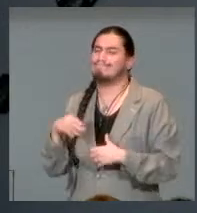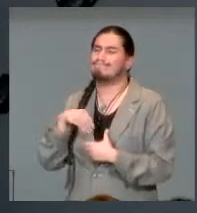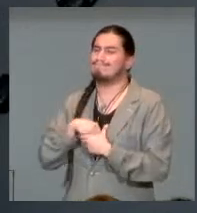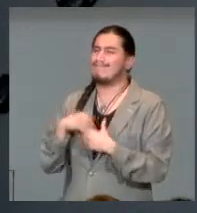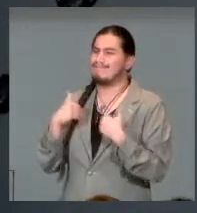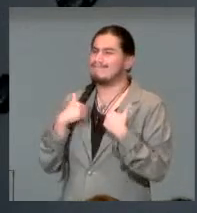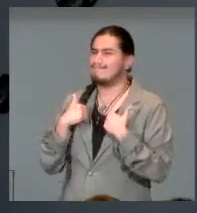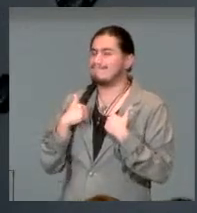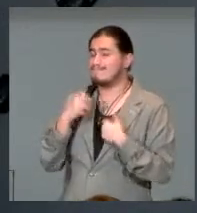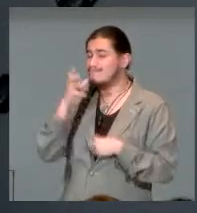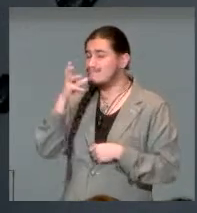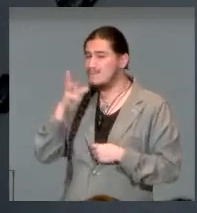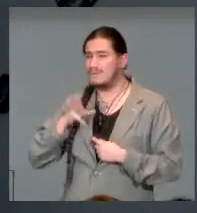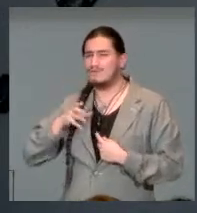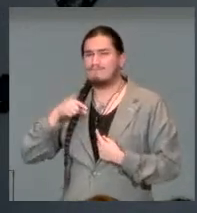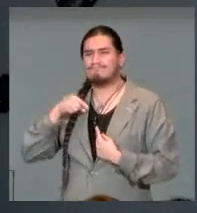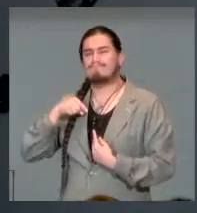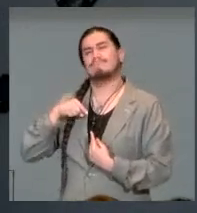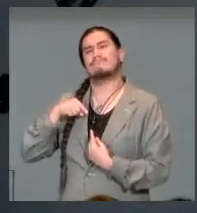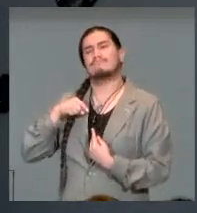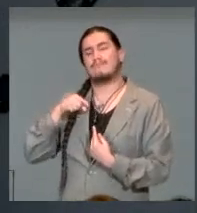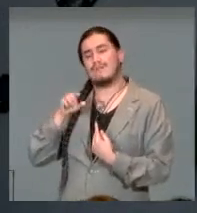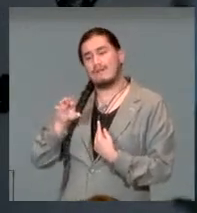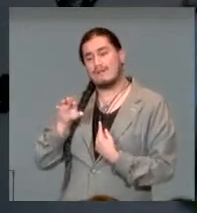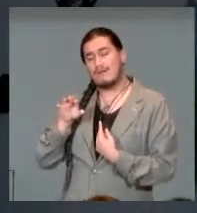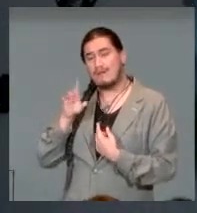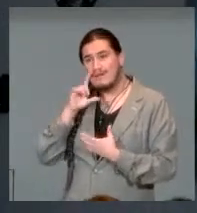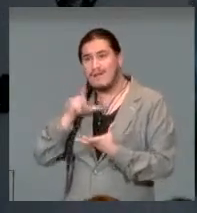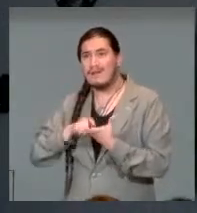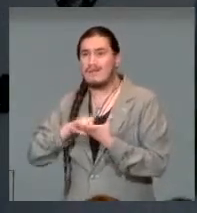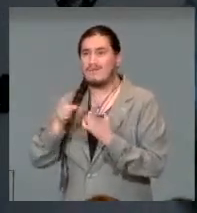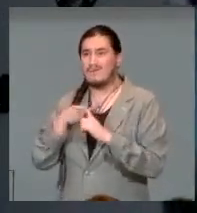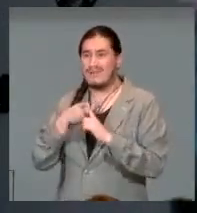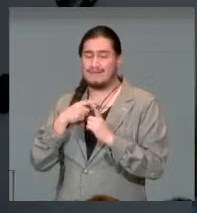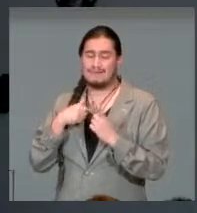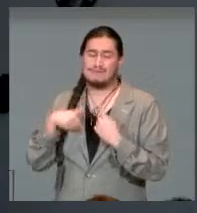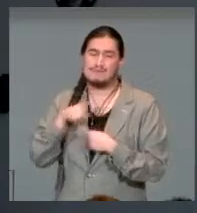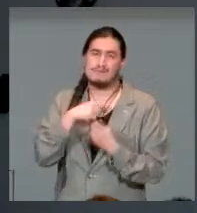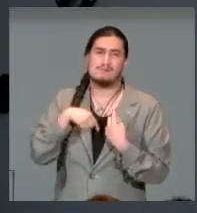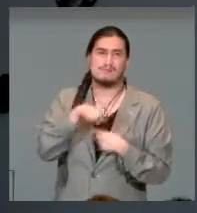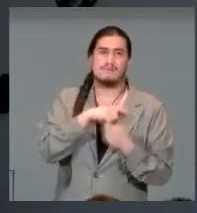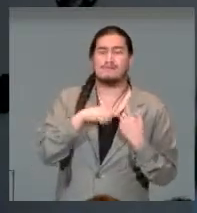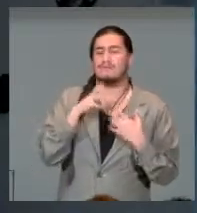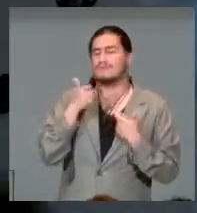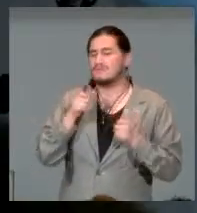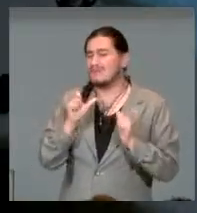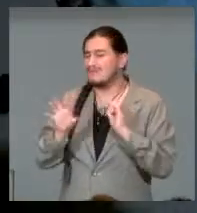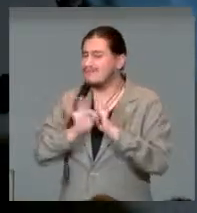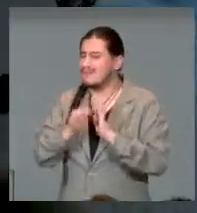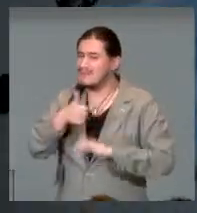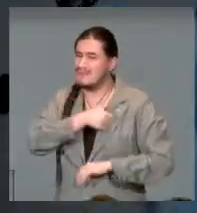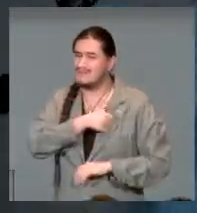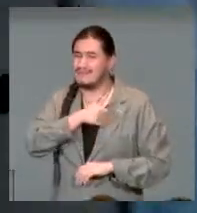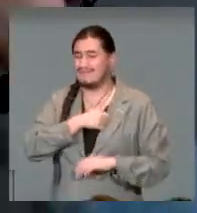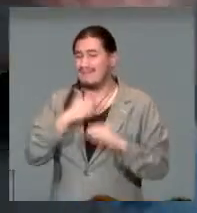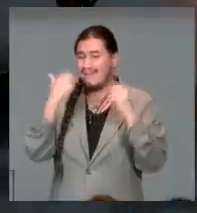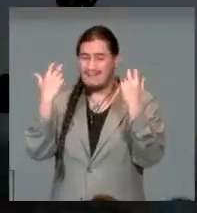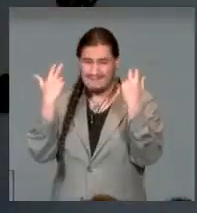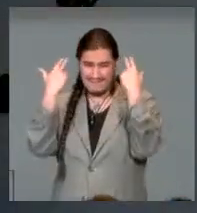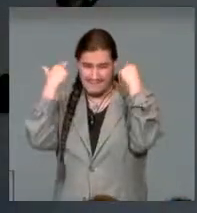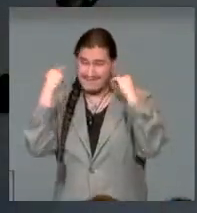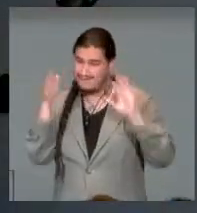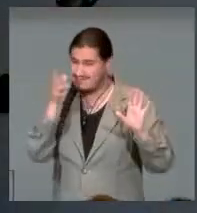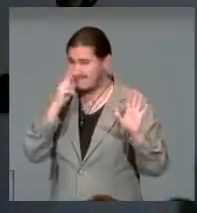This woman I would only find when I was running around in circles chasing my own shadow. I had this bowl cut, it was funny as